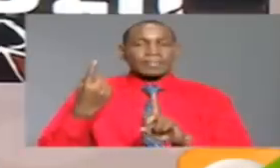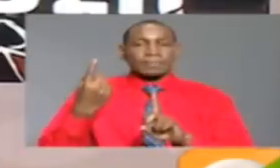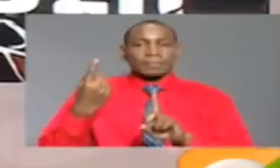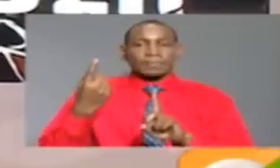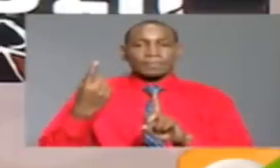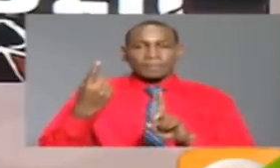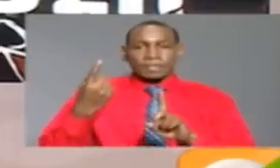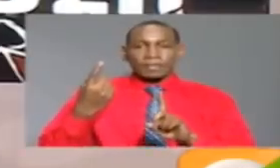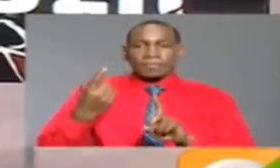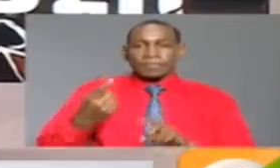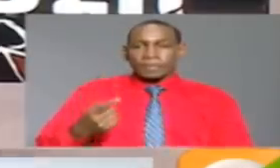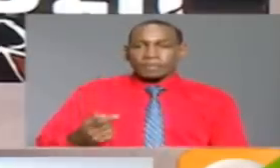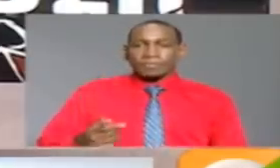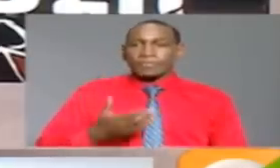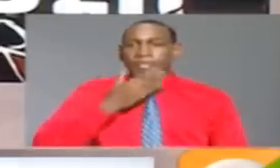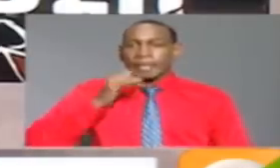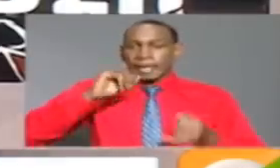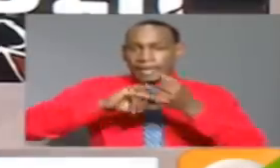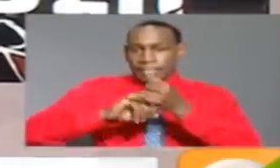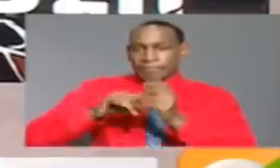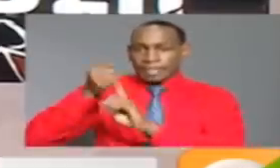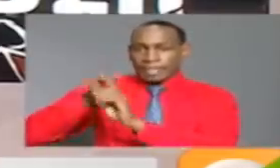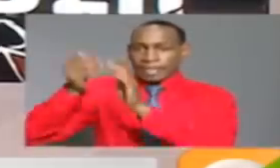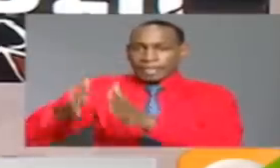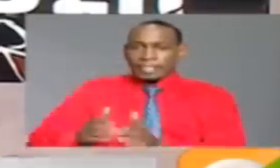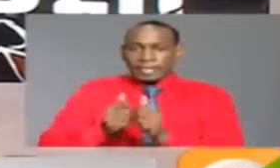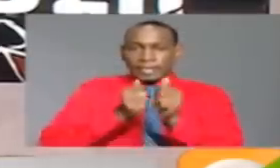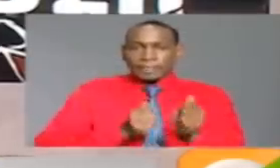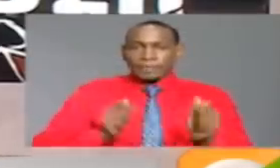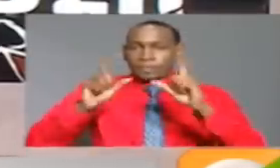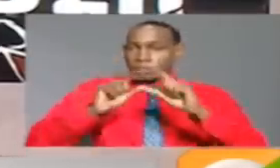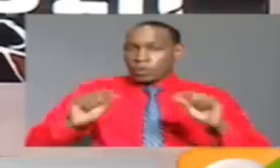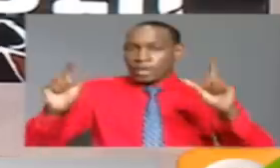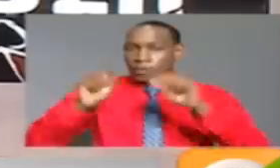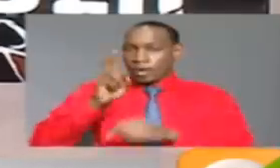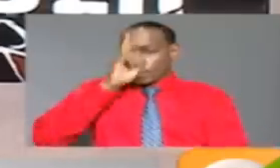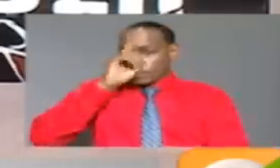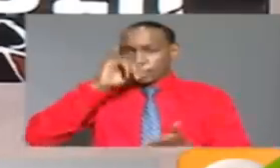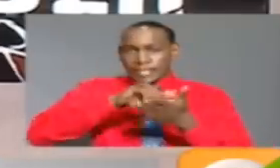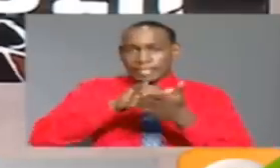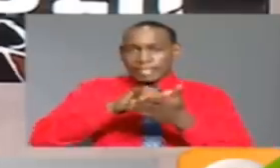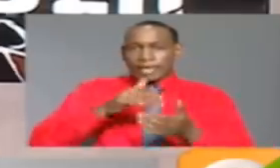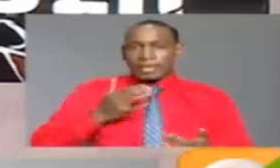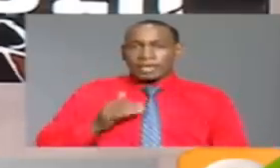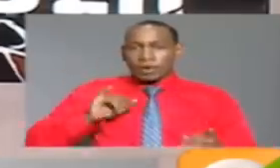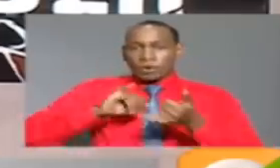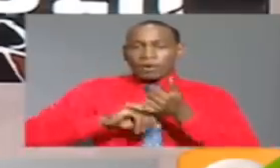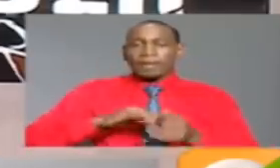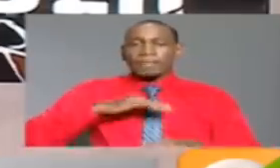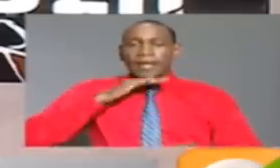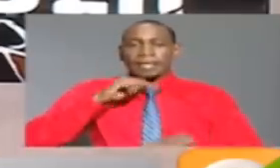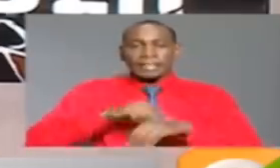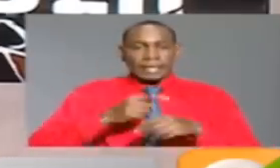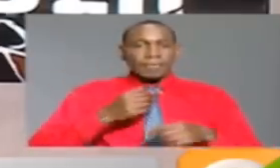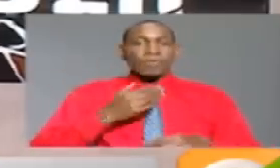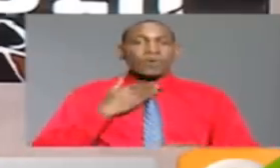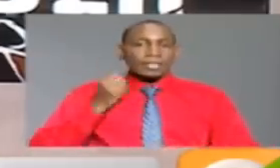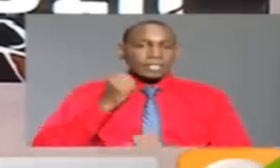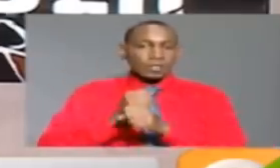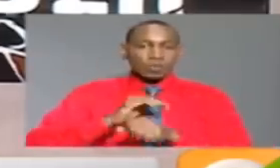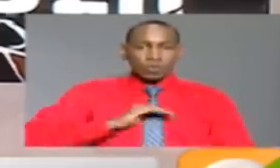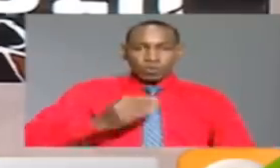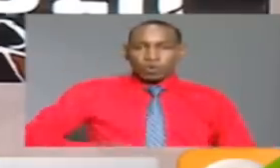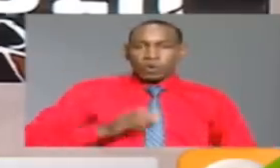The late Caroline Mwatha's husband, Joshua Ochieng, has refuted claims by police that his wife died while attempting to procure an abortion at